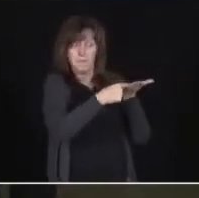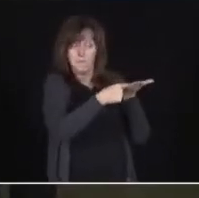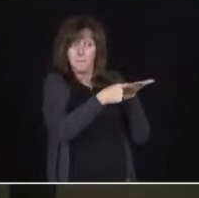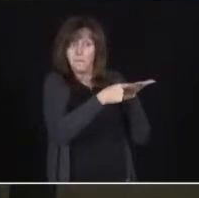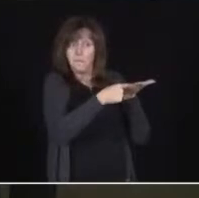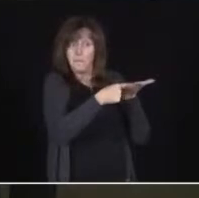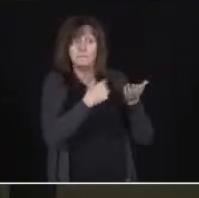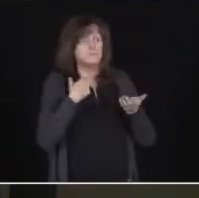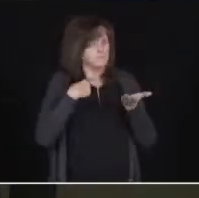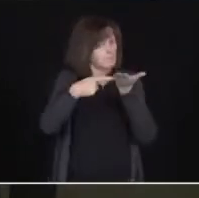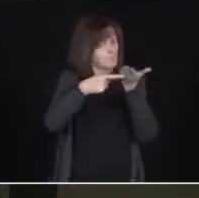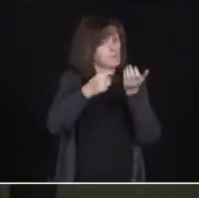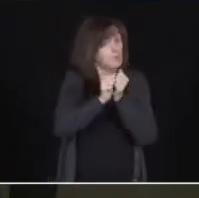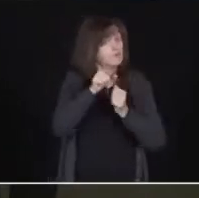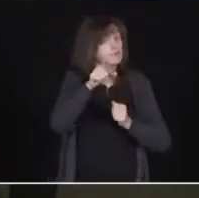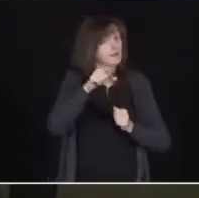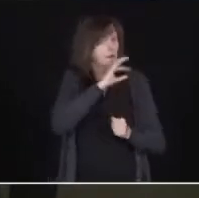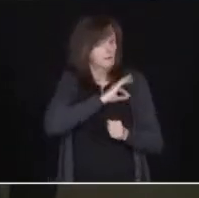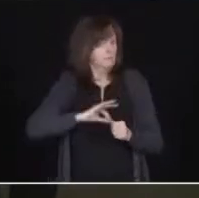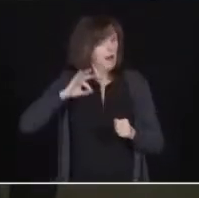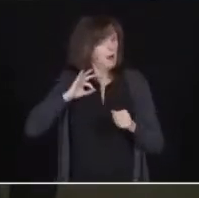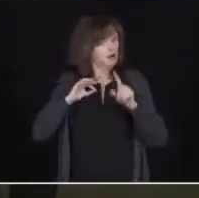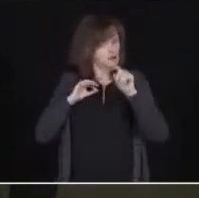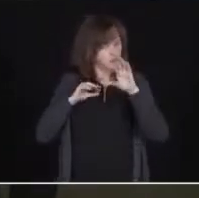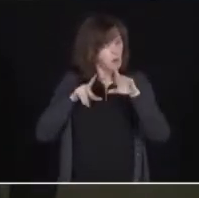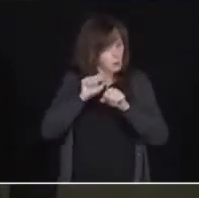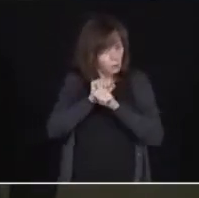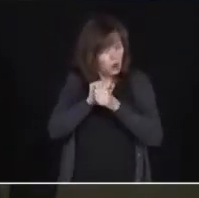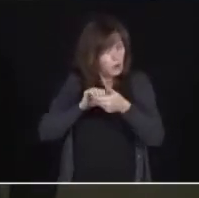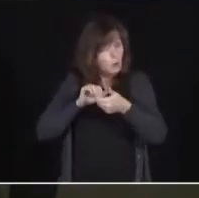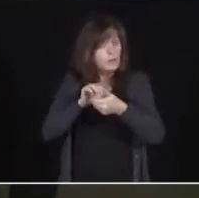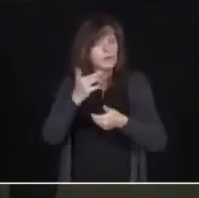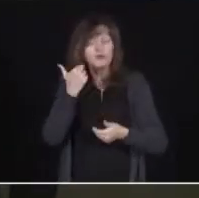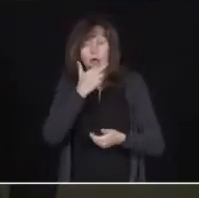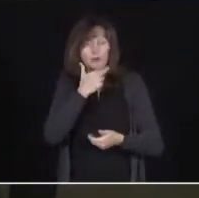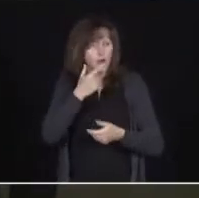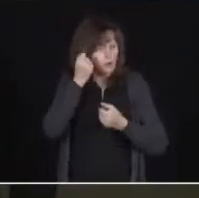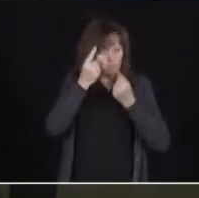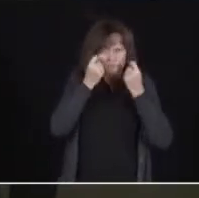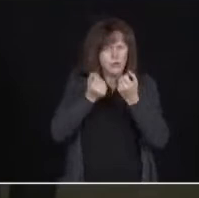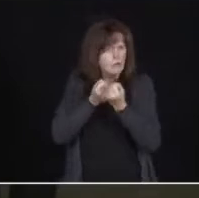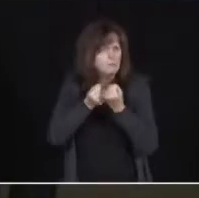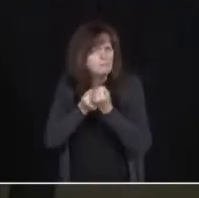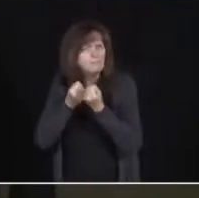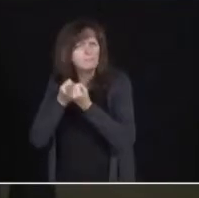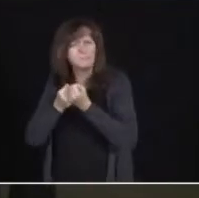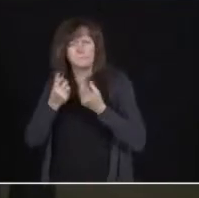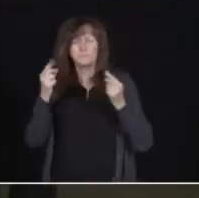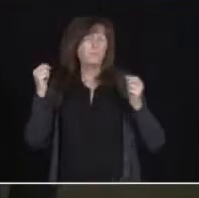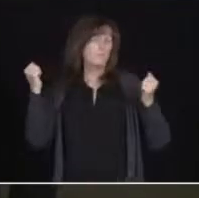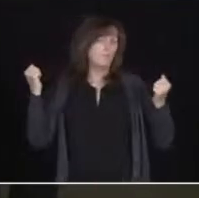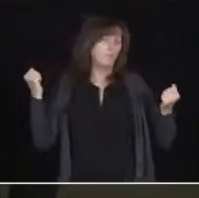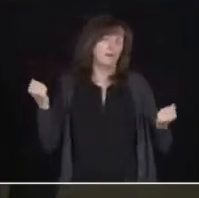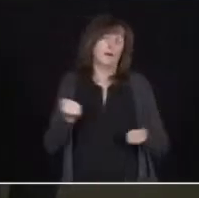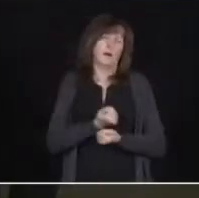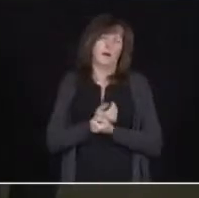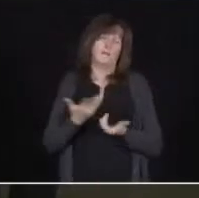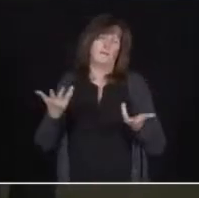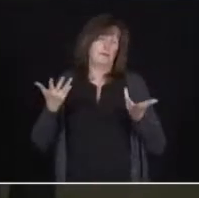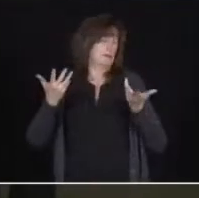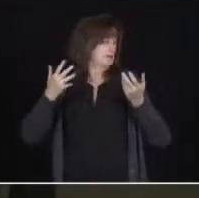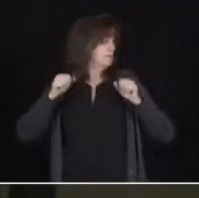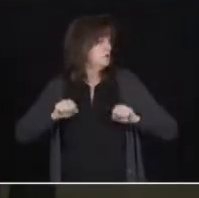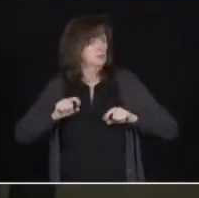Meritori as well, that's working with restaurants and being understanding. So we're doing everything we can to help the restaurants. Follow